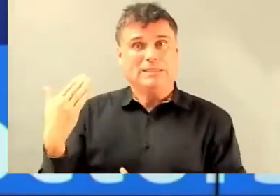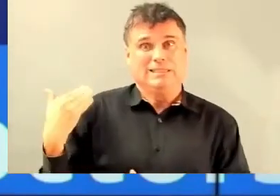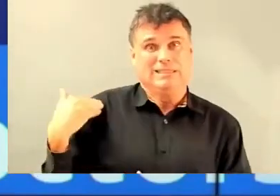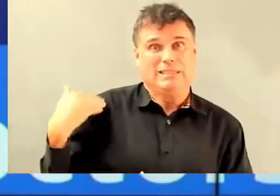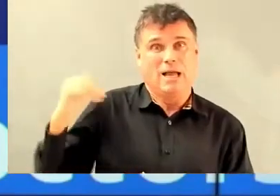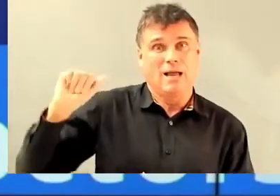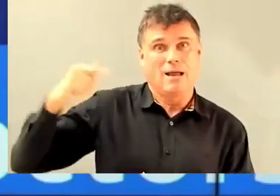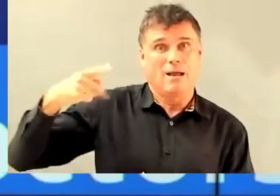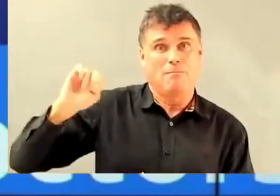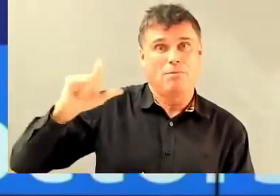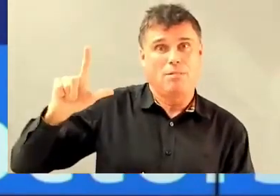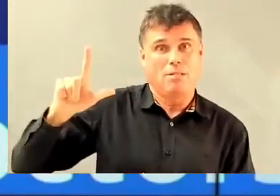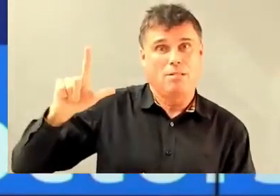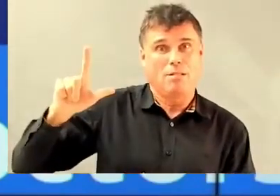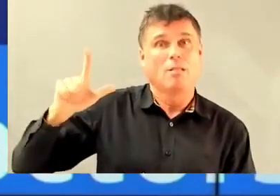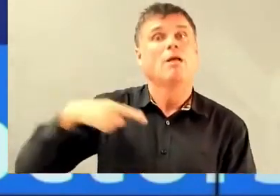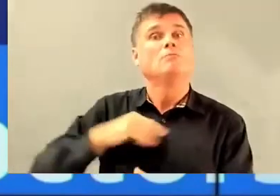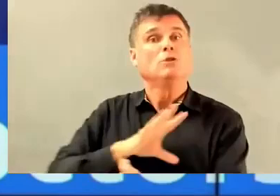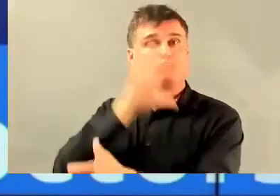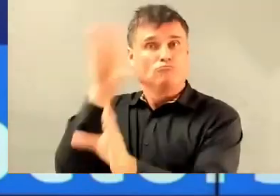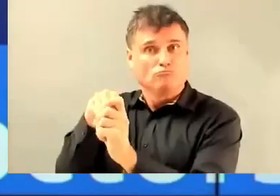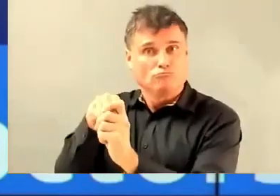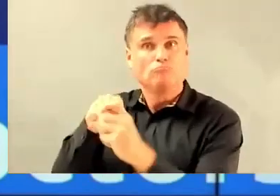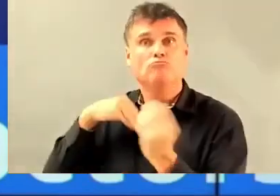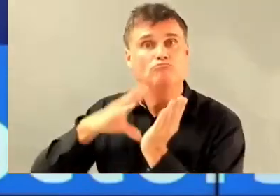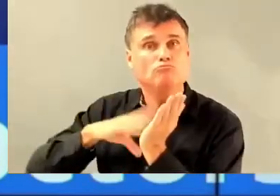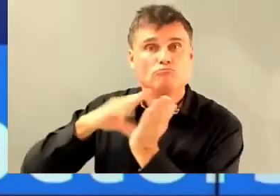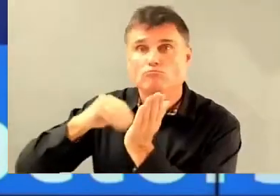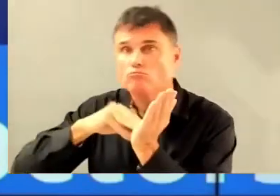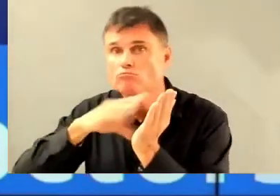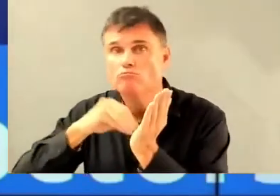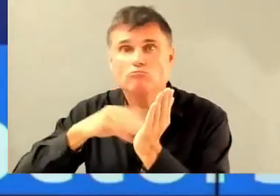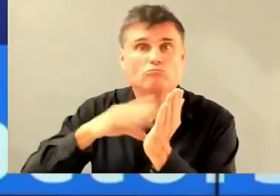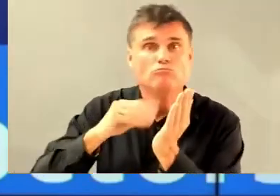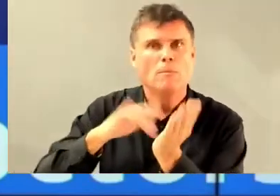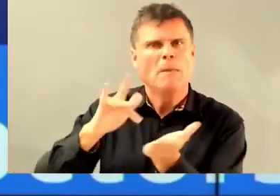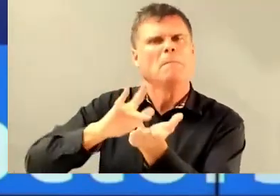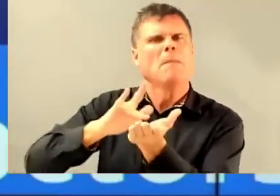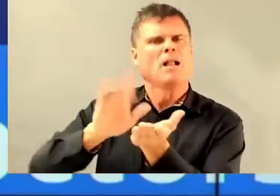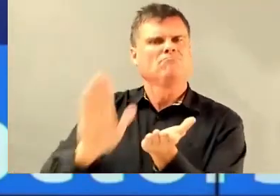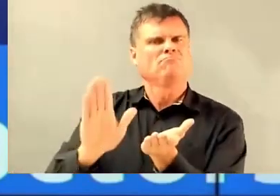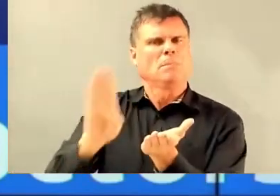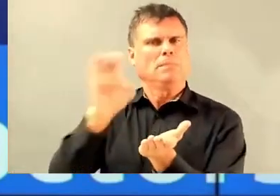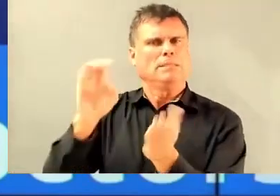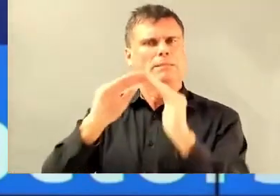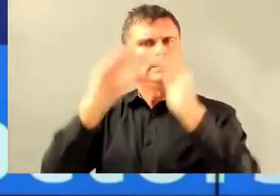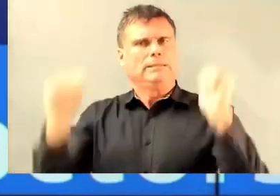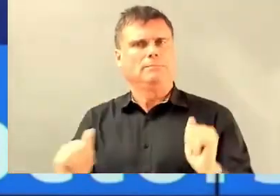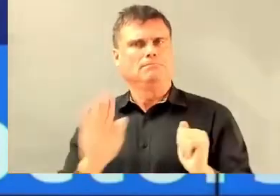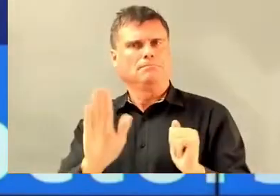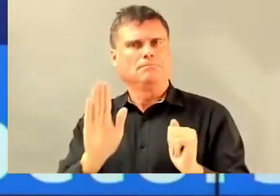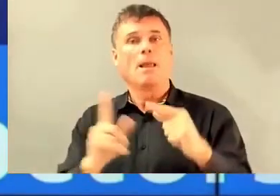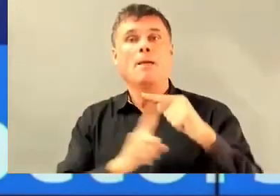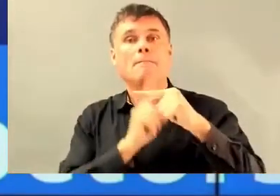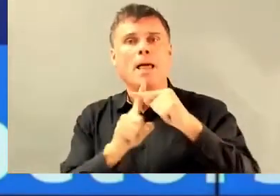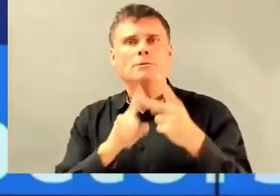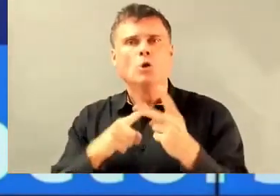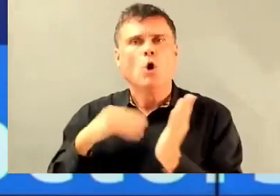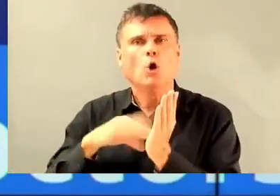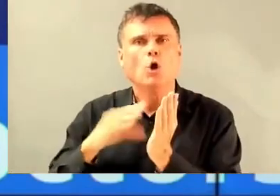medical system in Canada, but also about Indigenous health and cultures in BC. I then moved to